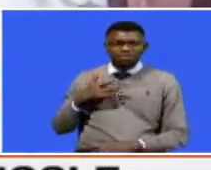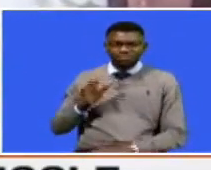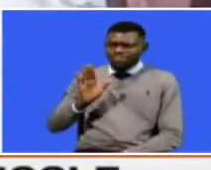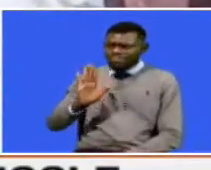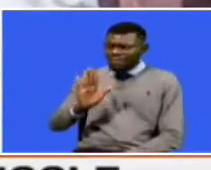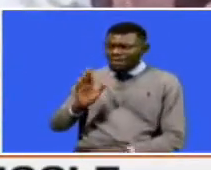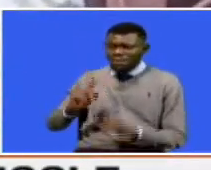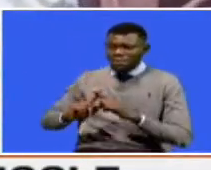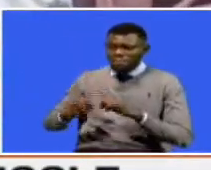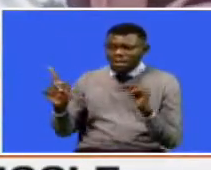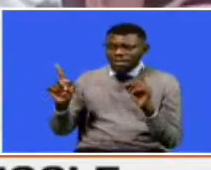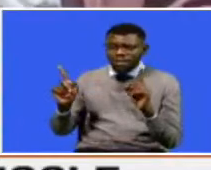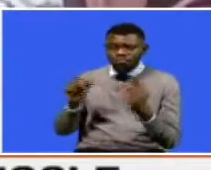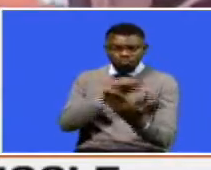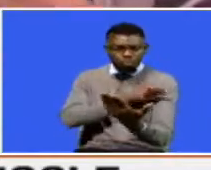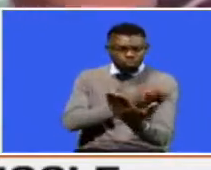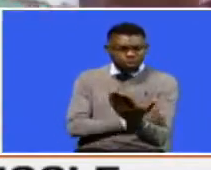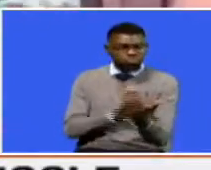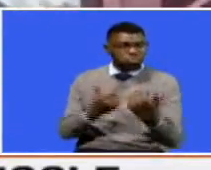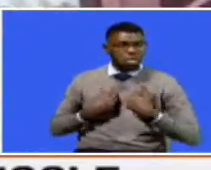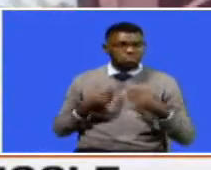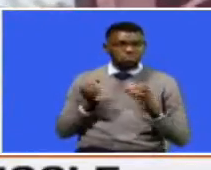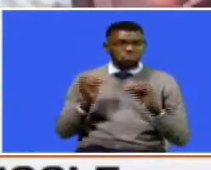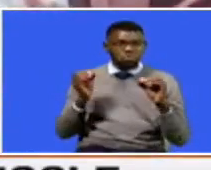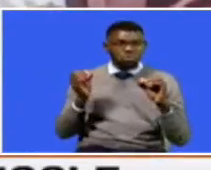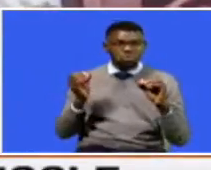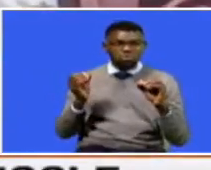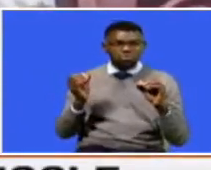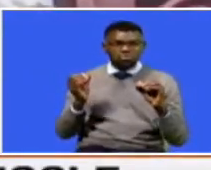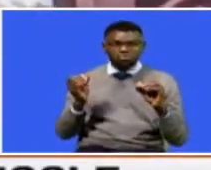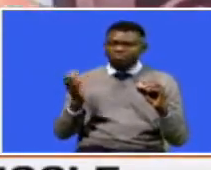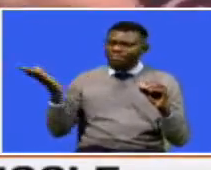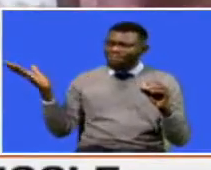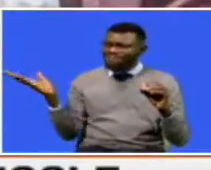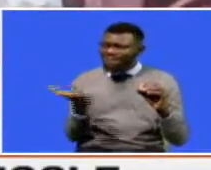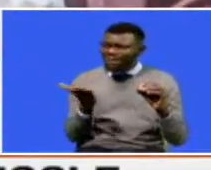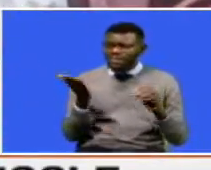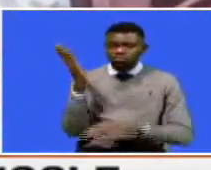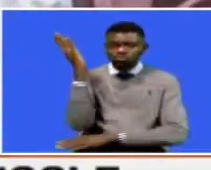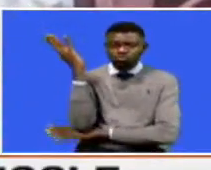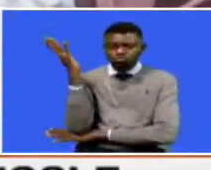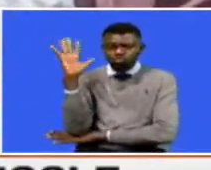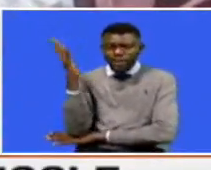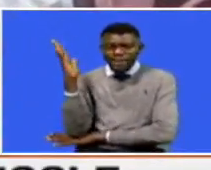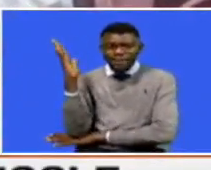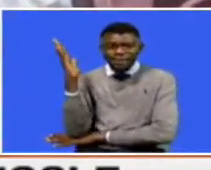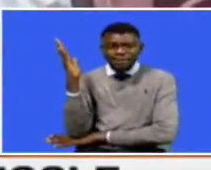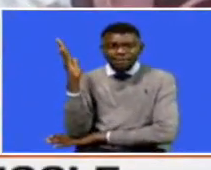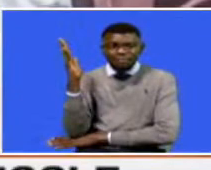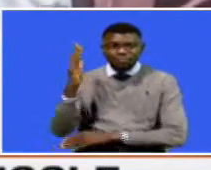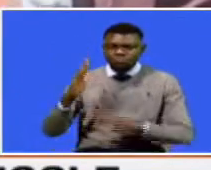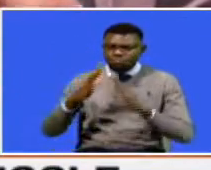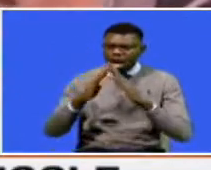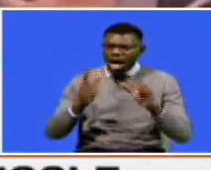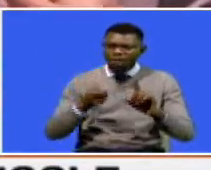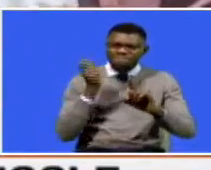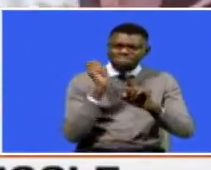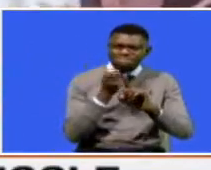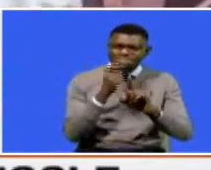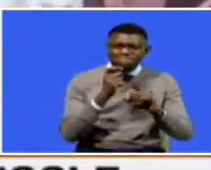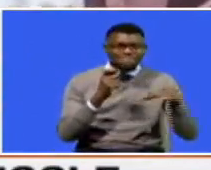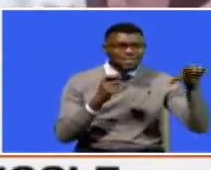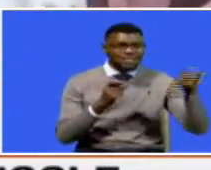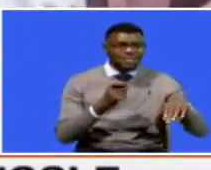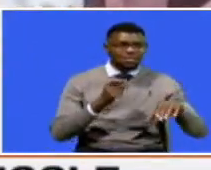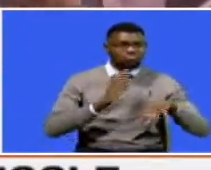they don't have jurisdiction to cut down trees, you know, start making makeshift structures, yet they don't have a